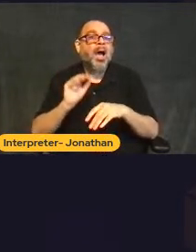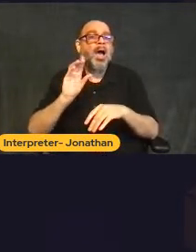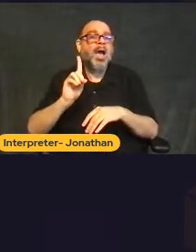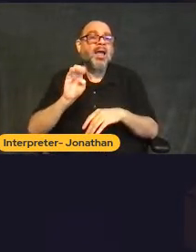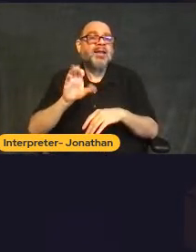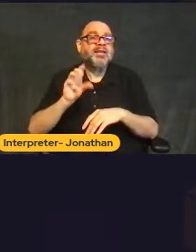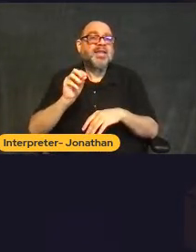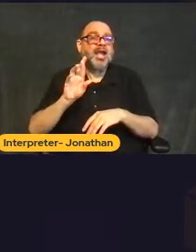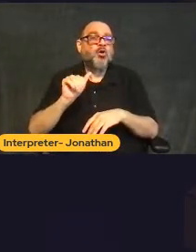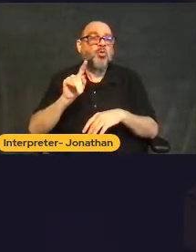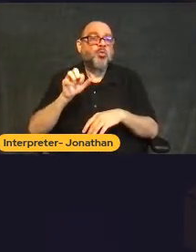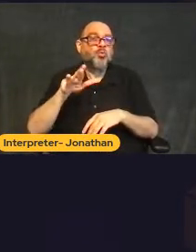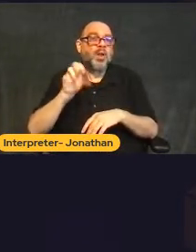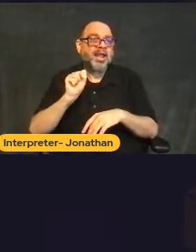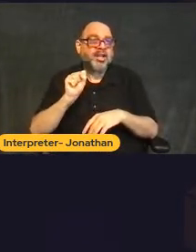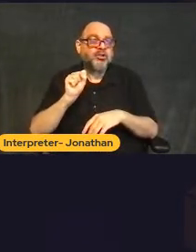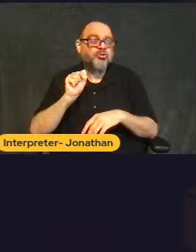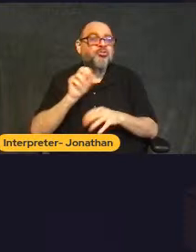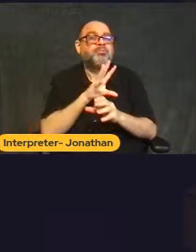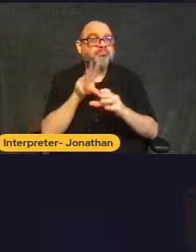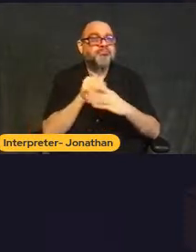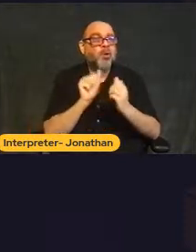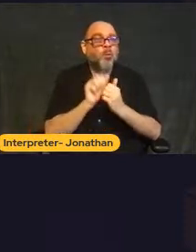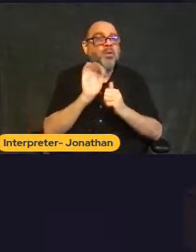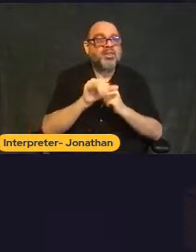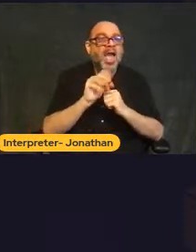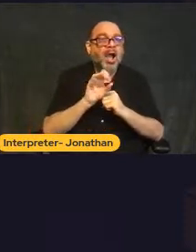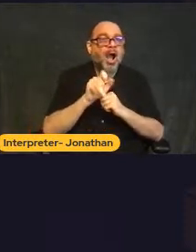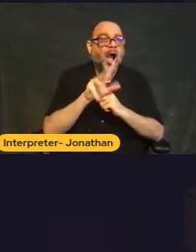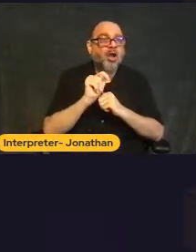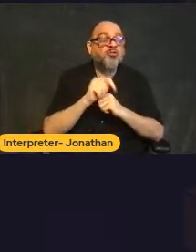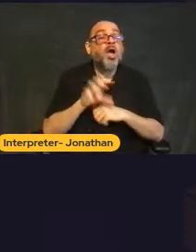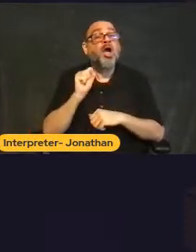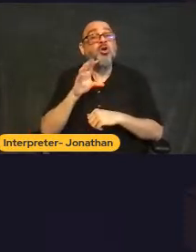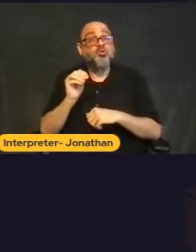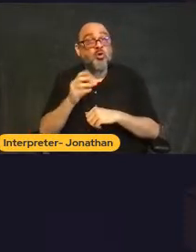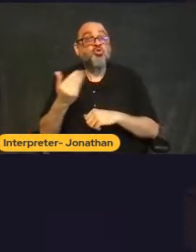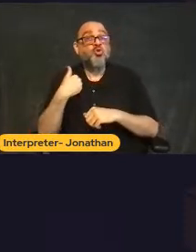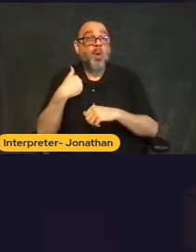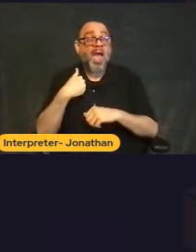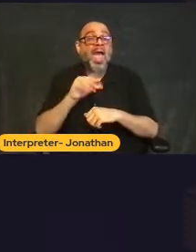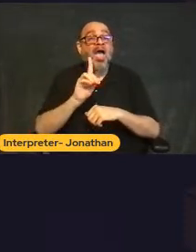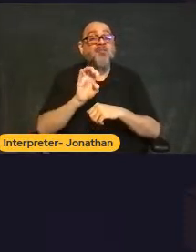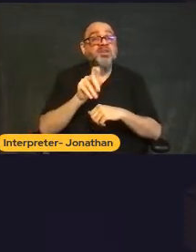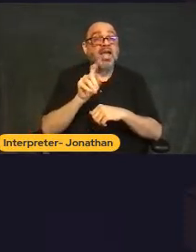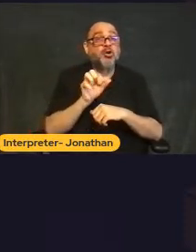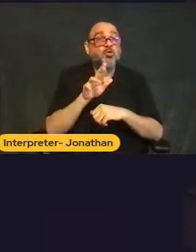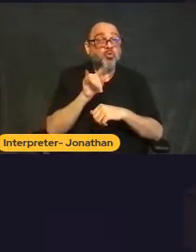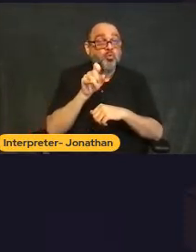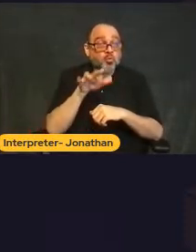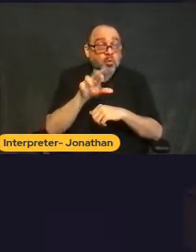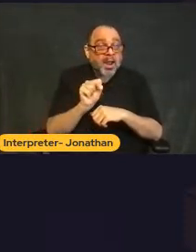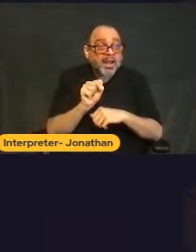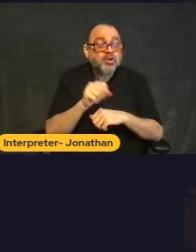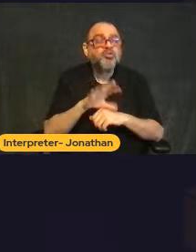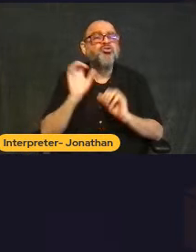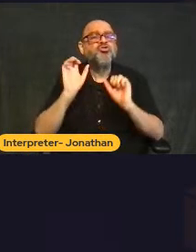is that using these decorators, you can customize your diagrams as part of your CDK